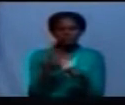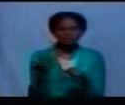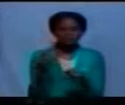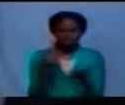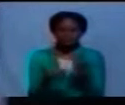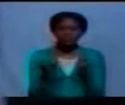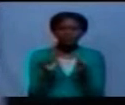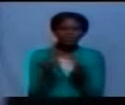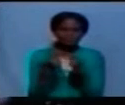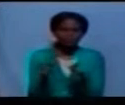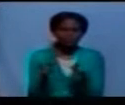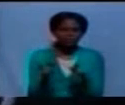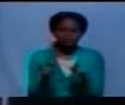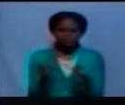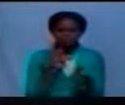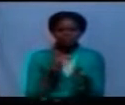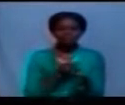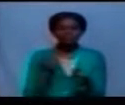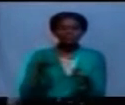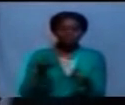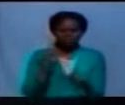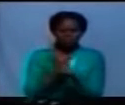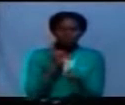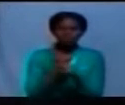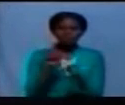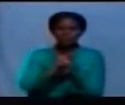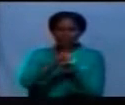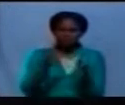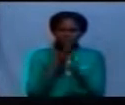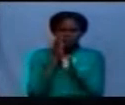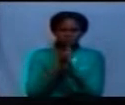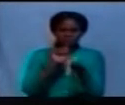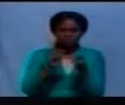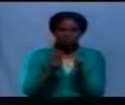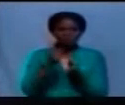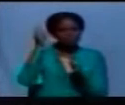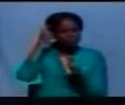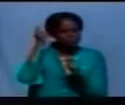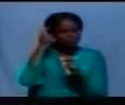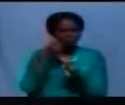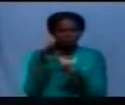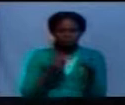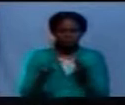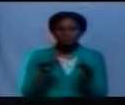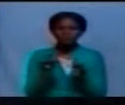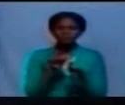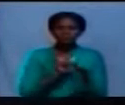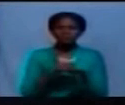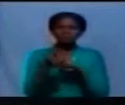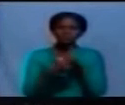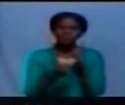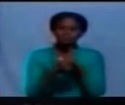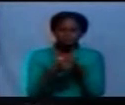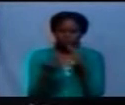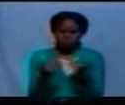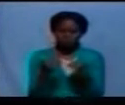things, should not be the core thing. We need to work towards changing the mindset of the people. And the banks now, what